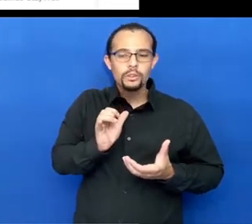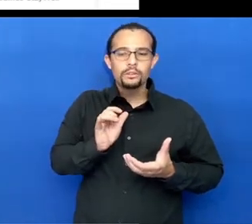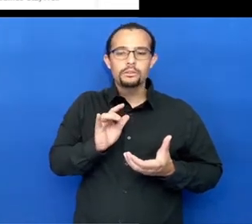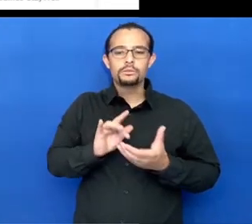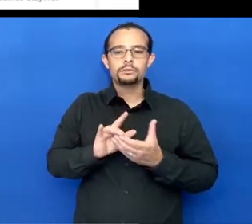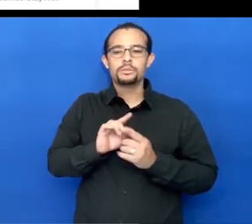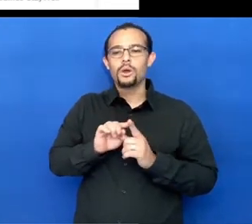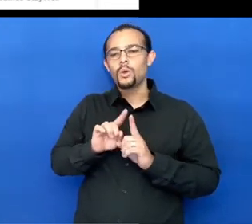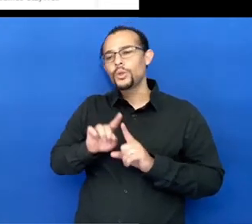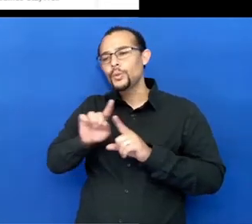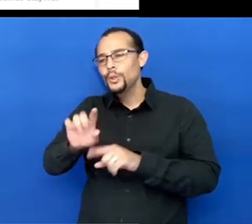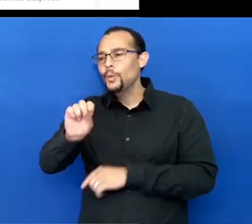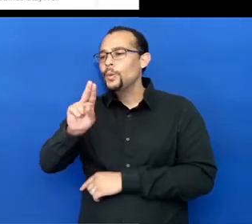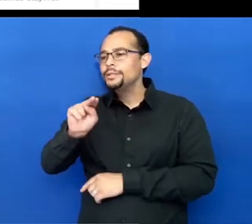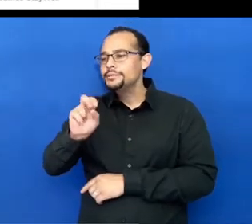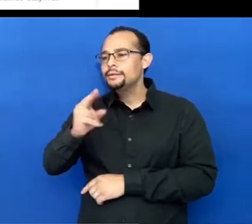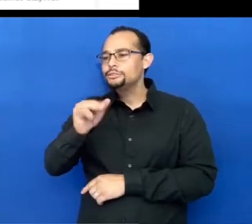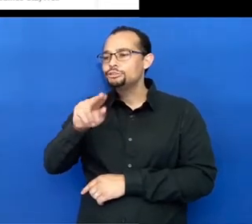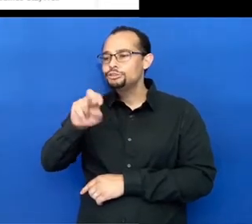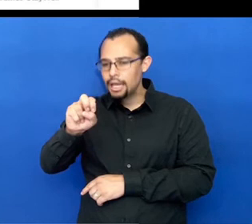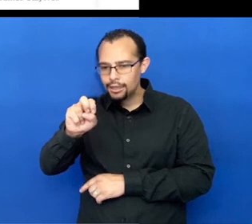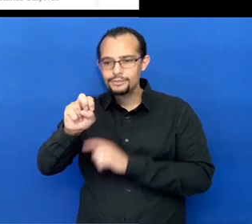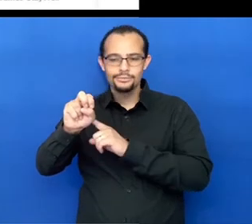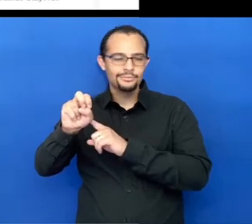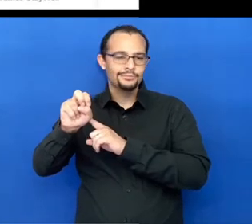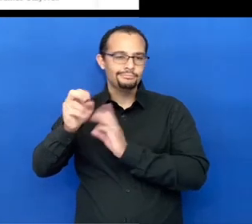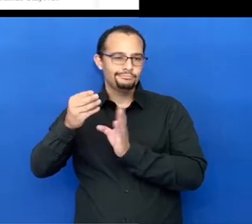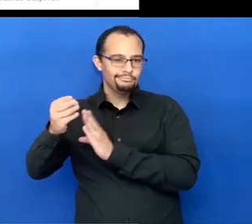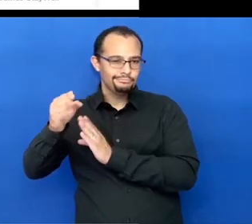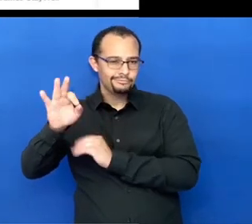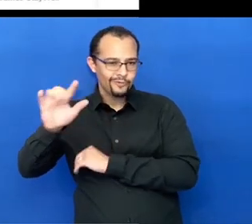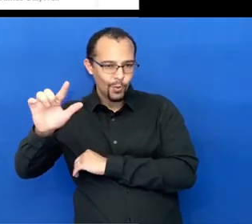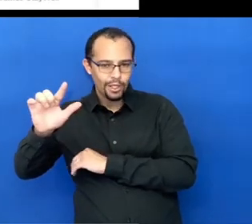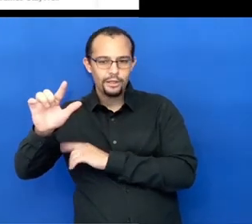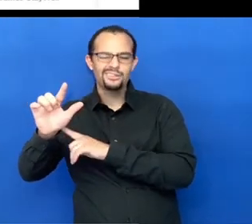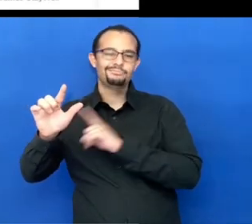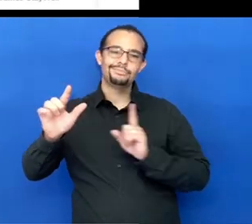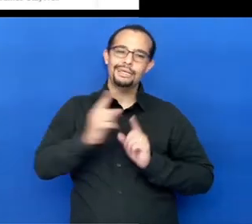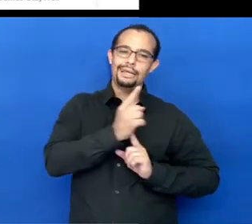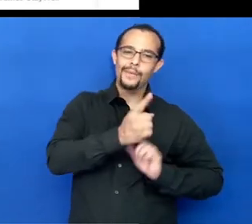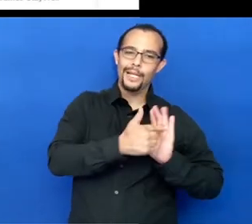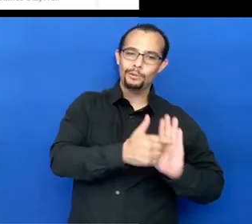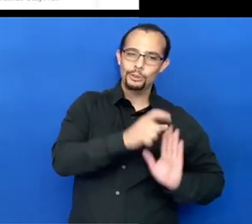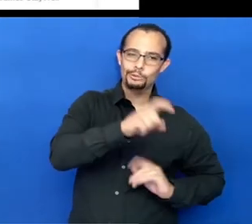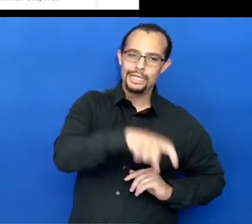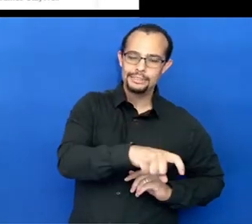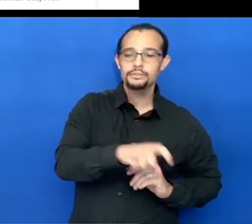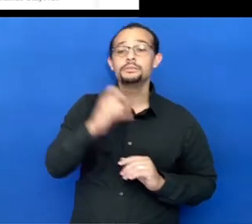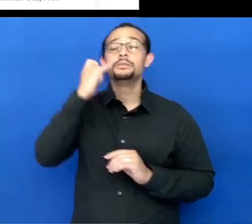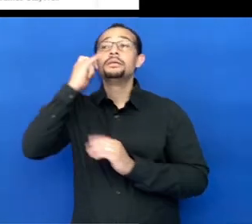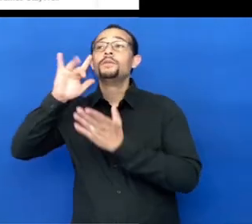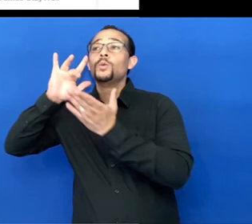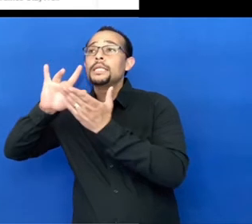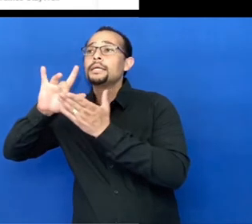phone as well. So by clicking on your plan, this is showing sunshine. I'll show you Texas in just one